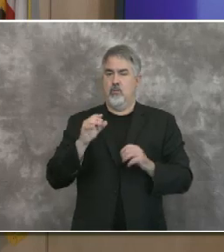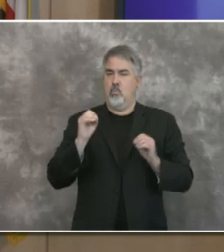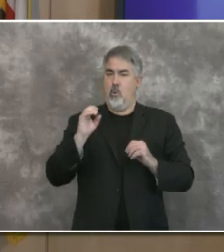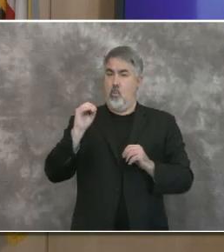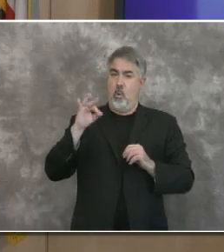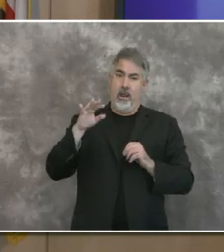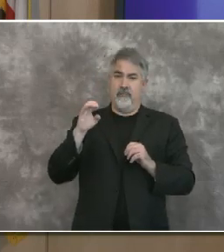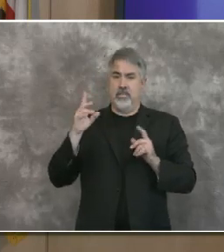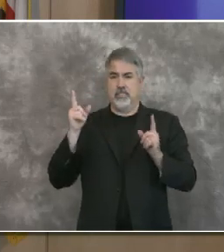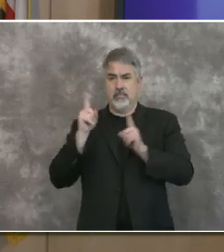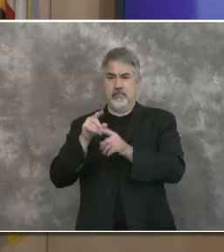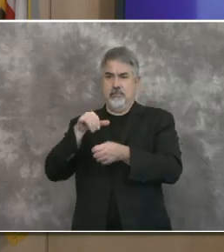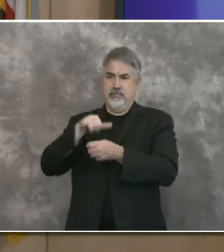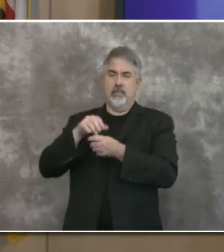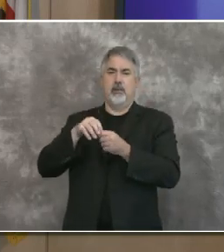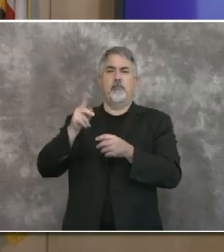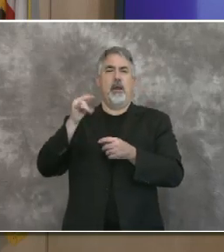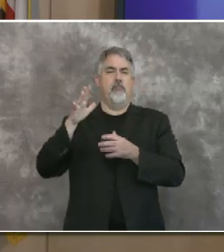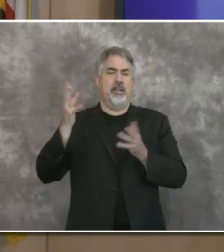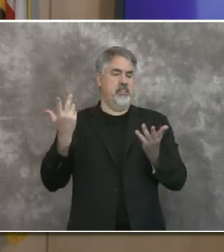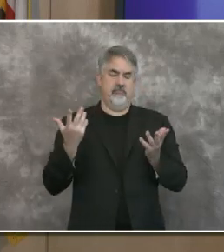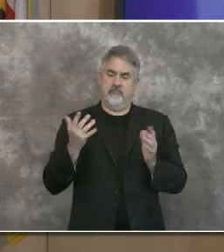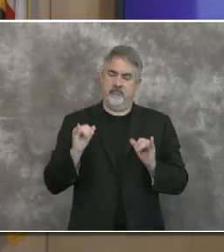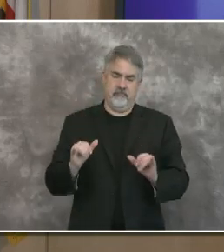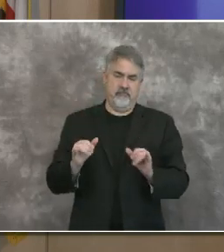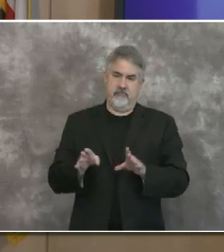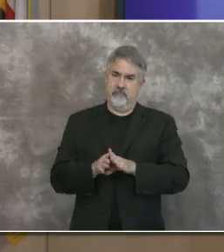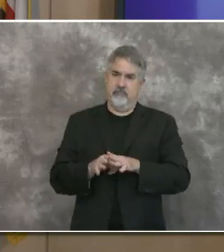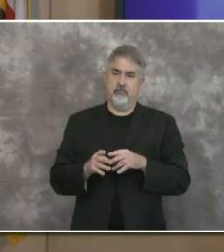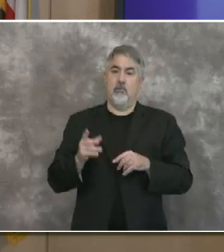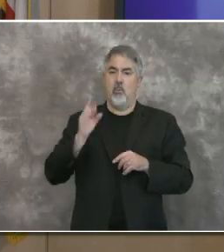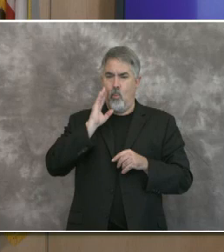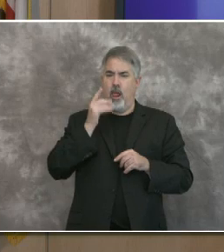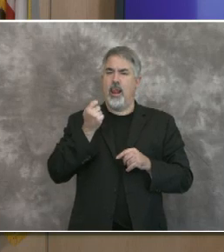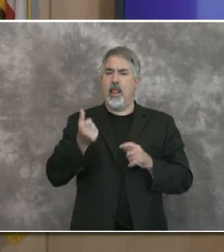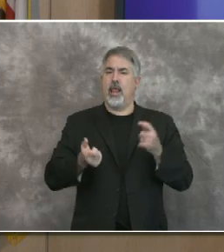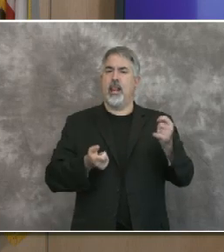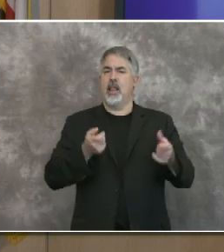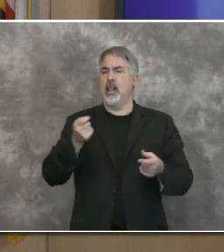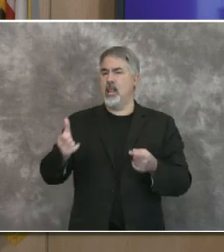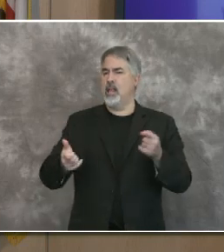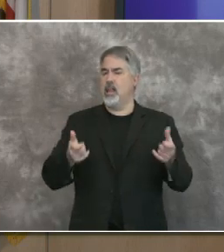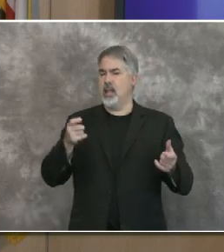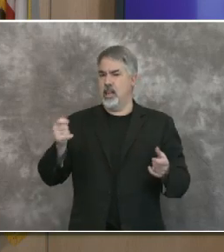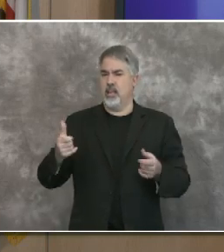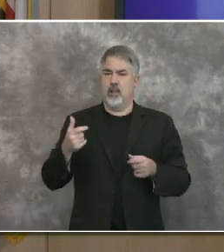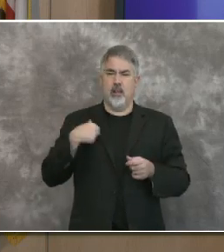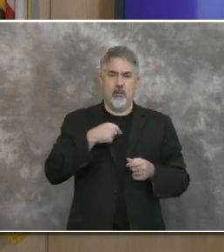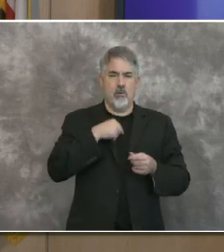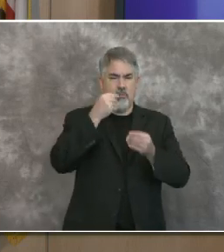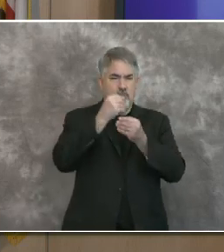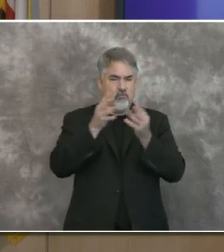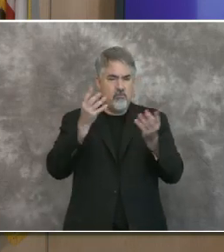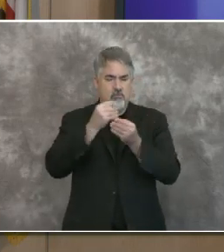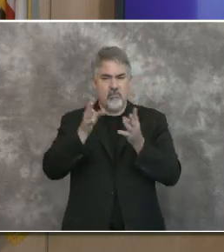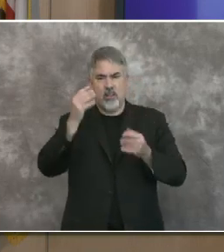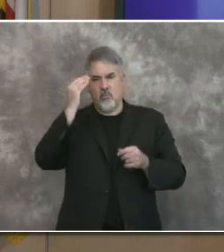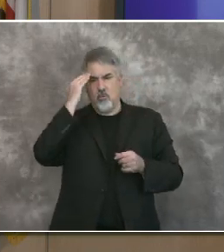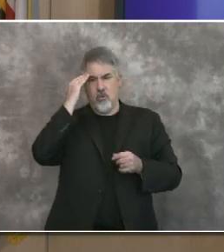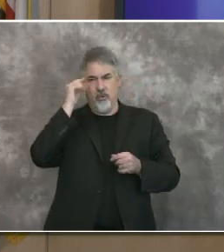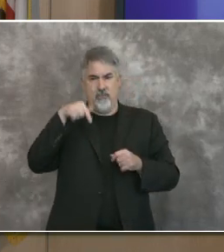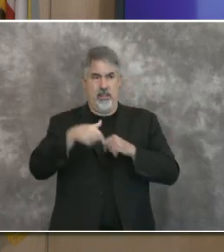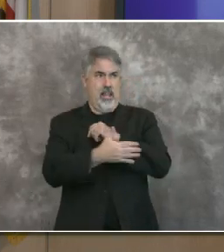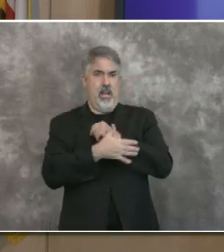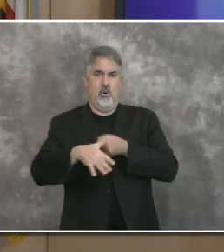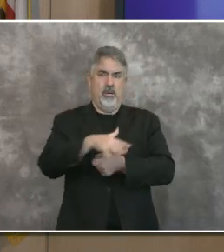the public on this Friday, but we will begin that process, and we will also be updating what offices are open